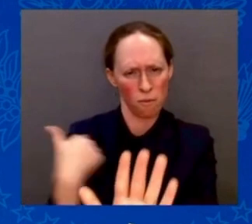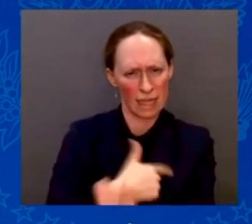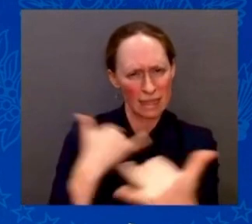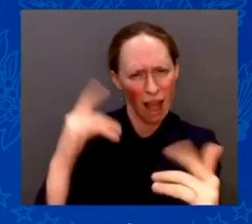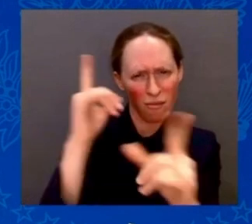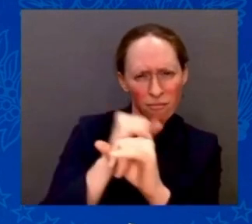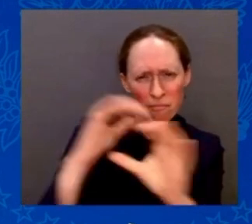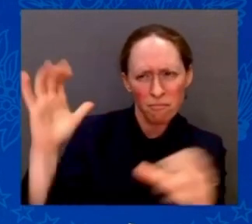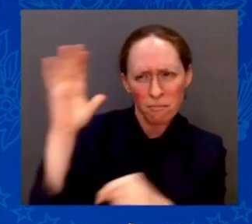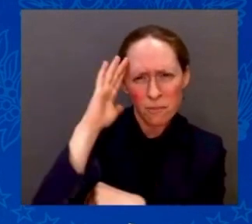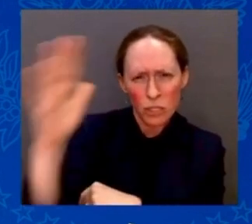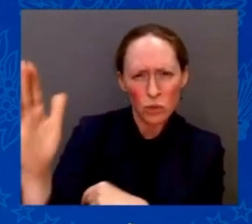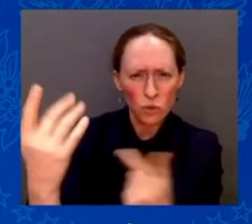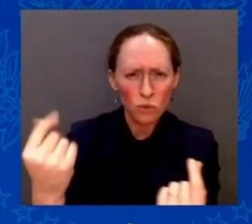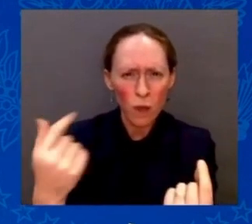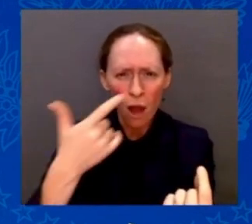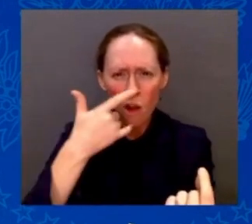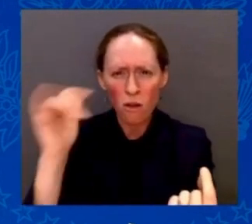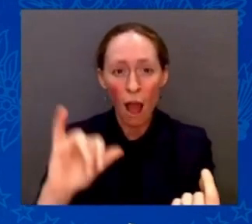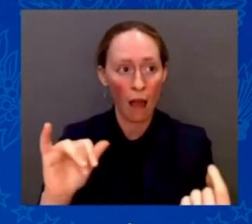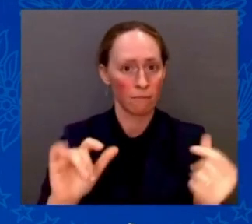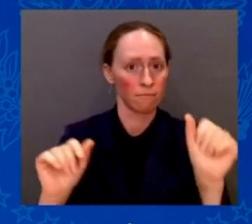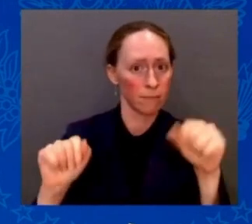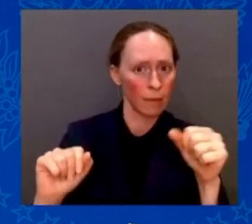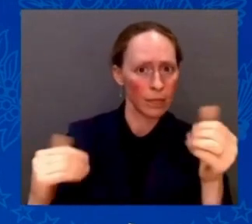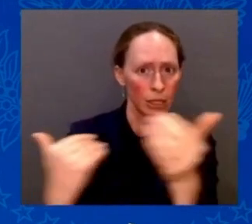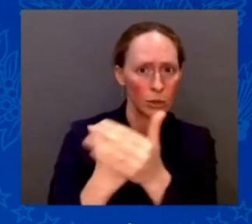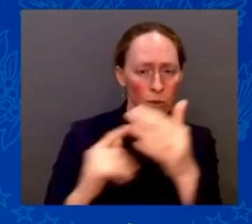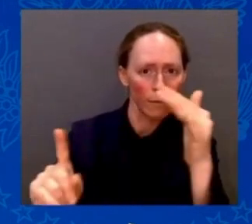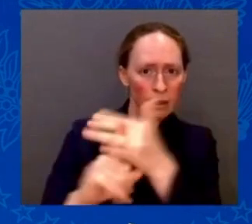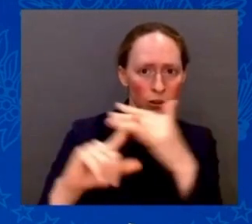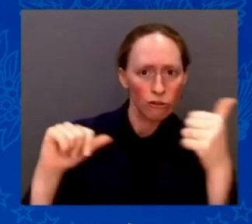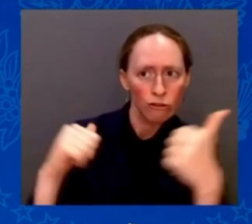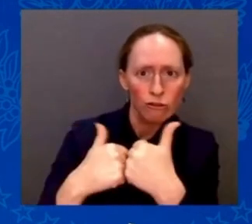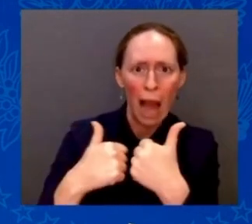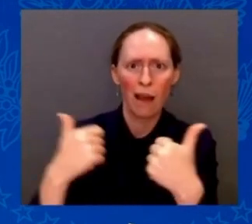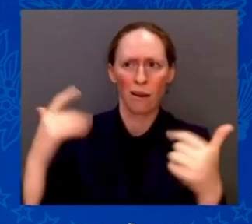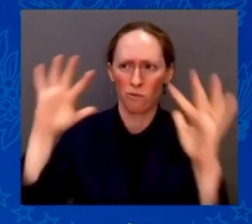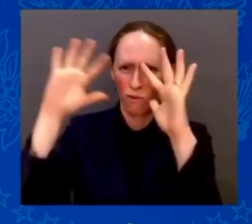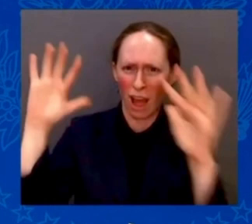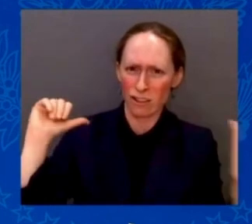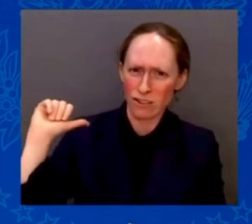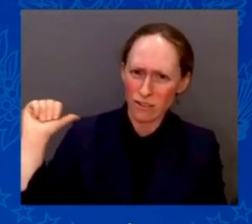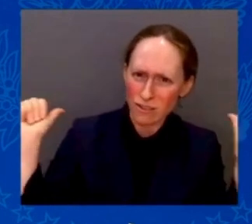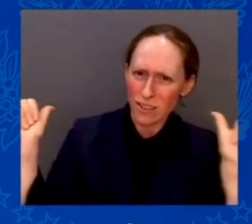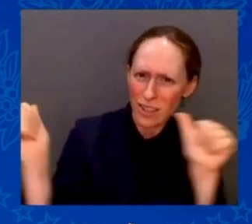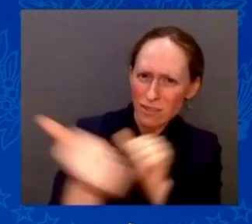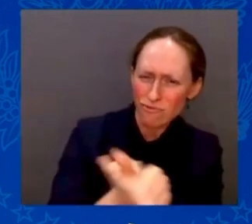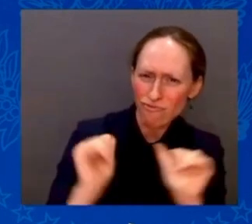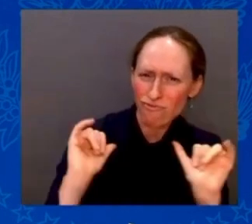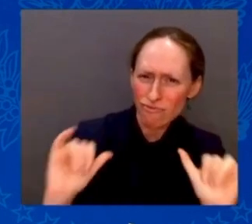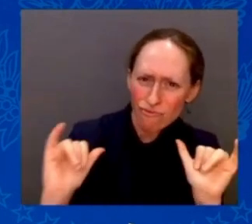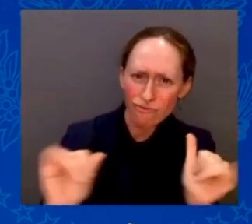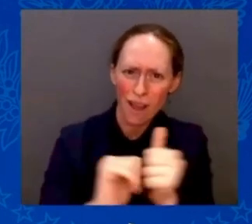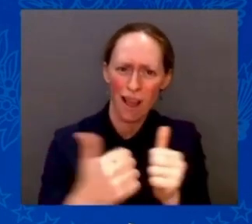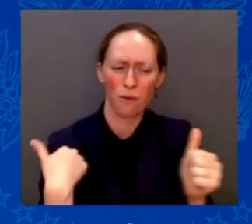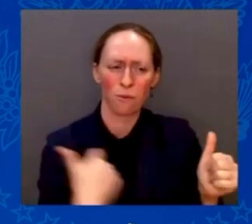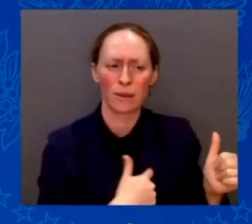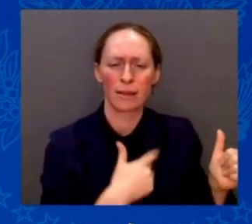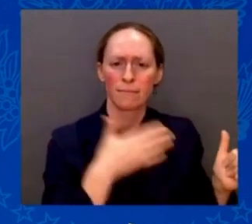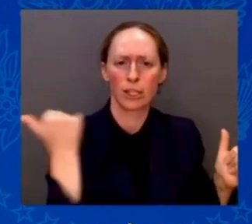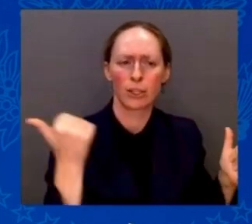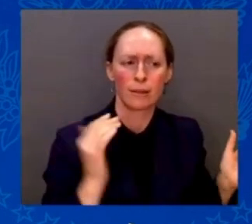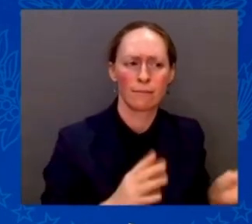rebuilding the way that Maui wants to rebuild, the nature of the rebuilding. Today, I'm announcing that $95